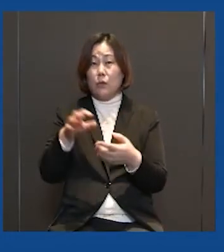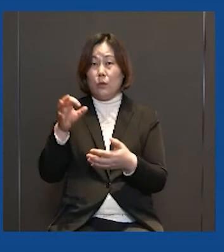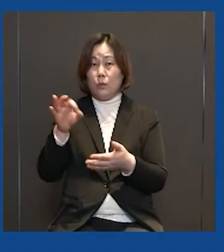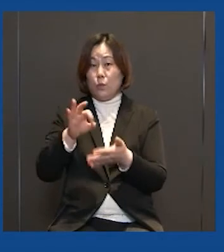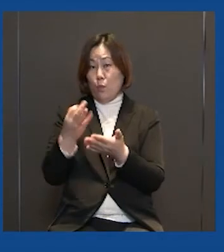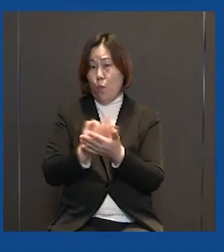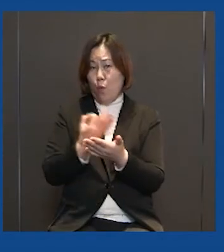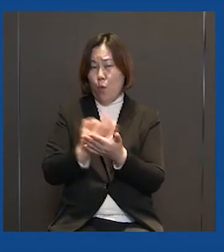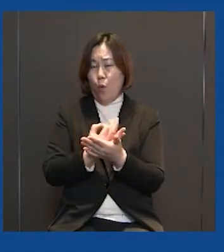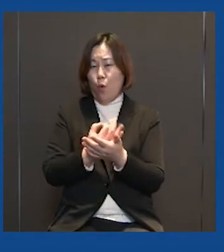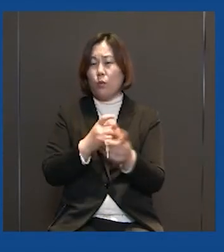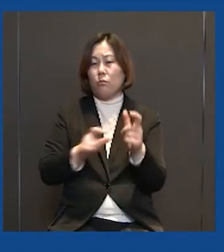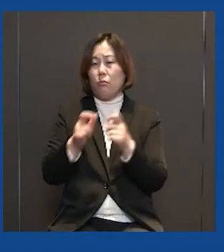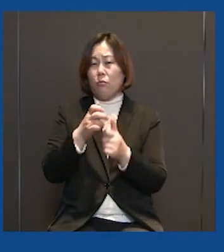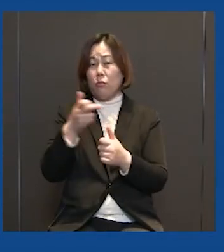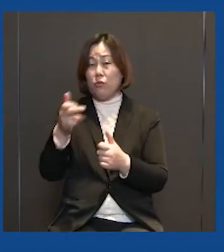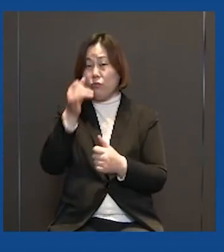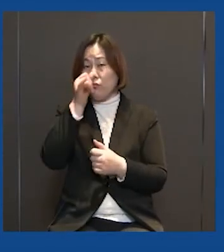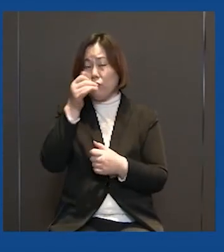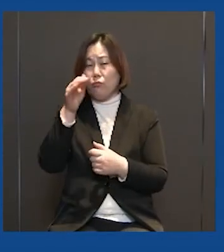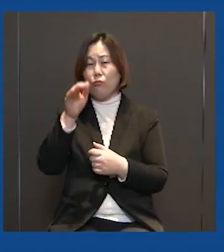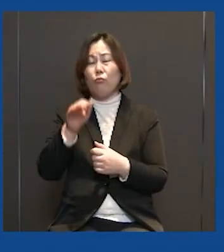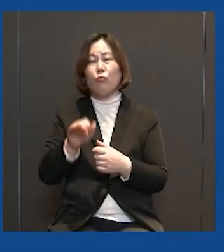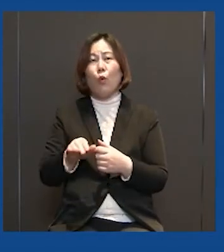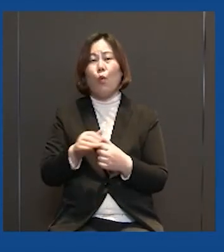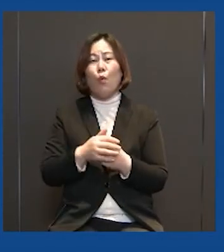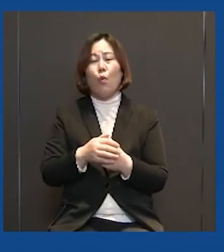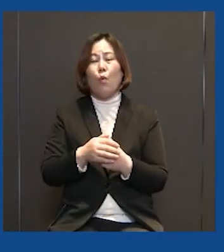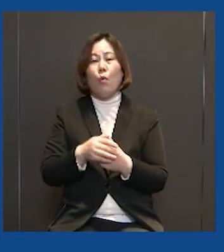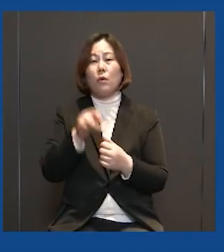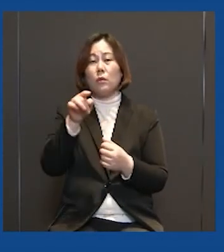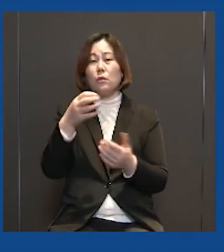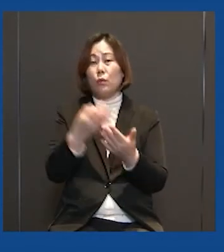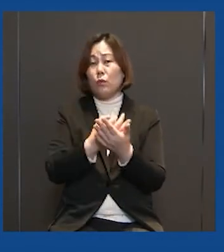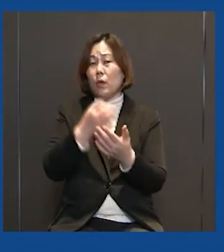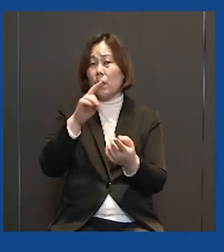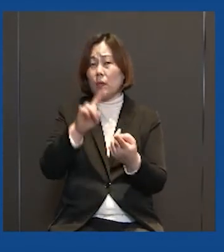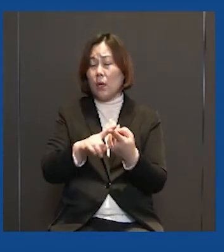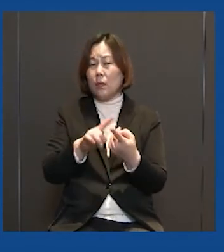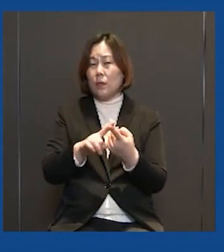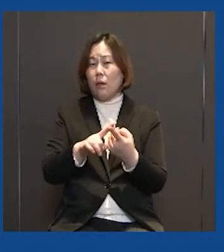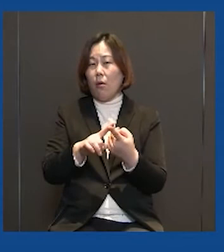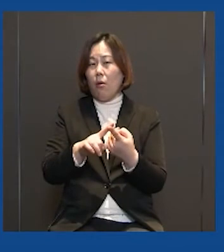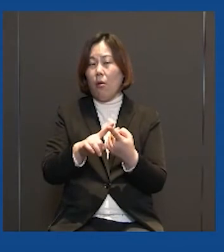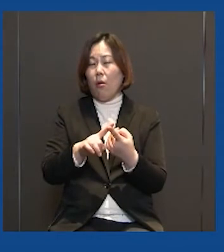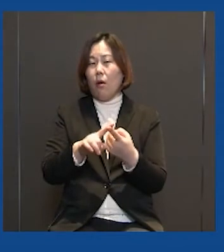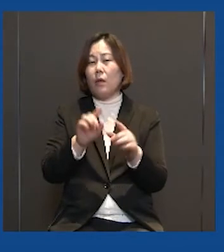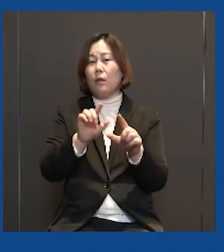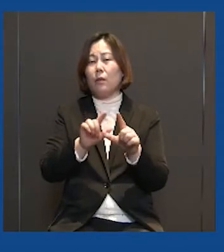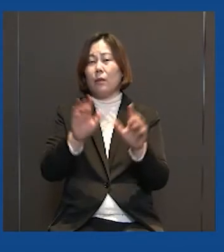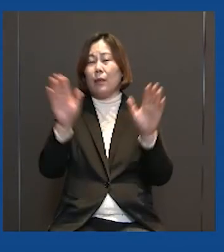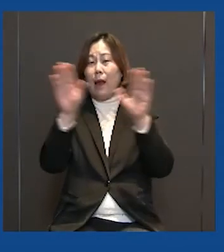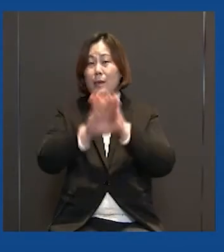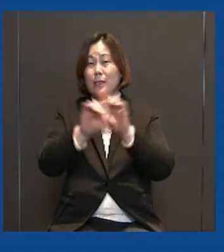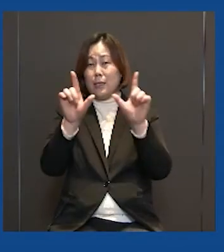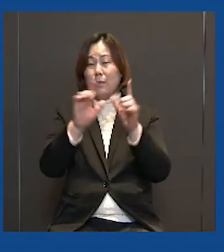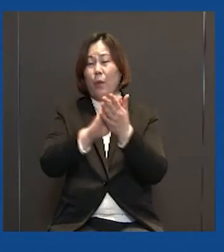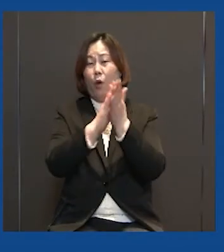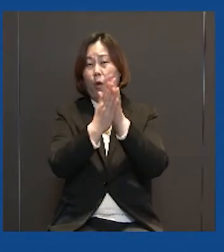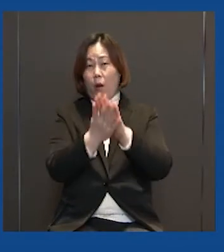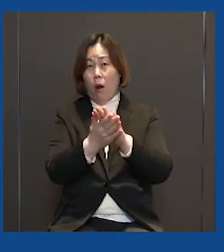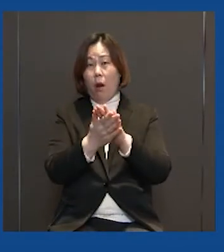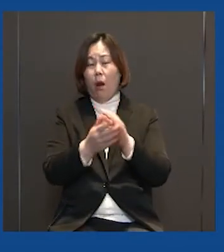climate-friendly investments or the providence of pension funds. And to finalize, I want to highlight the very